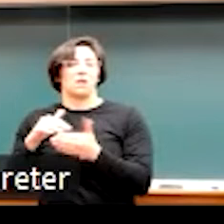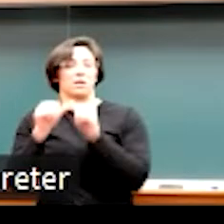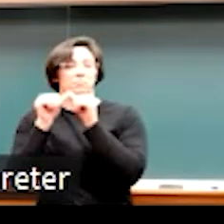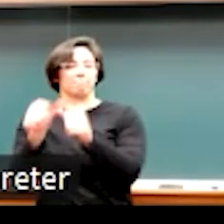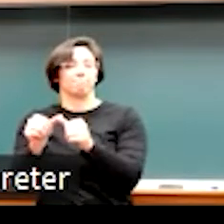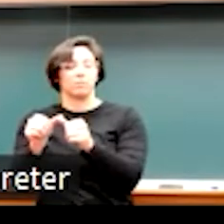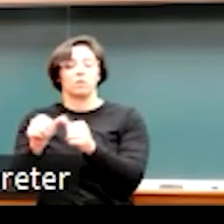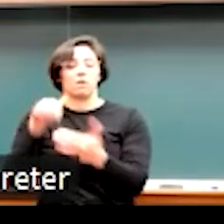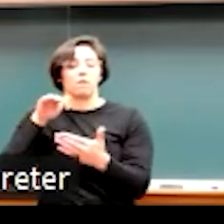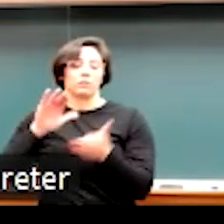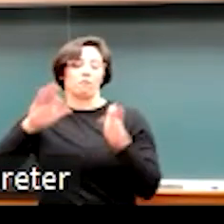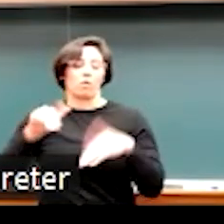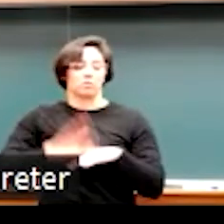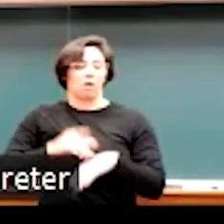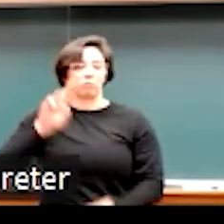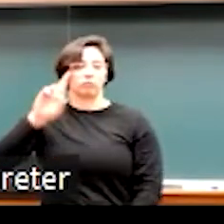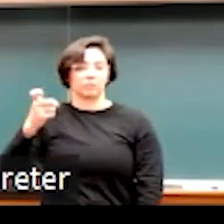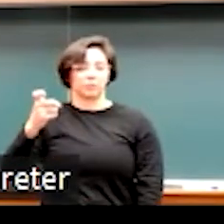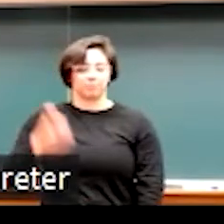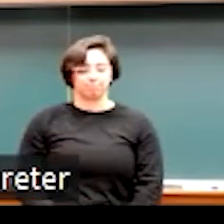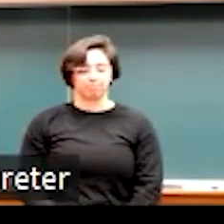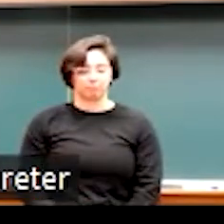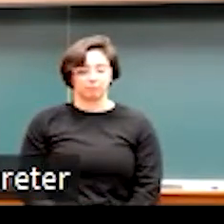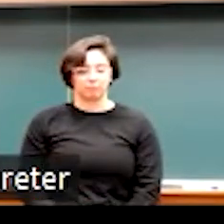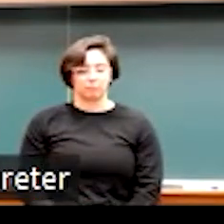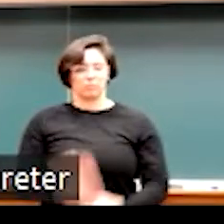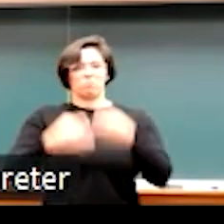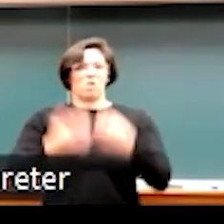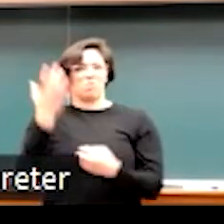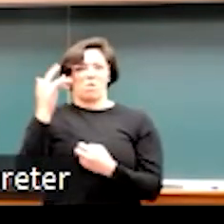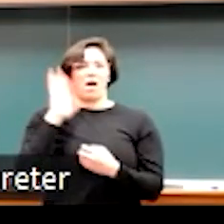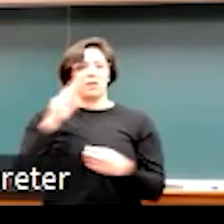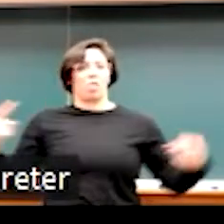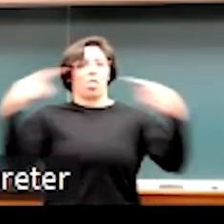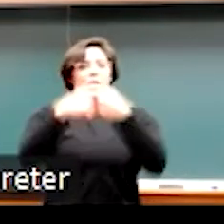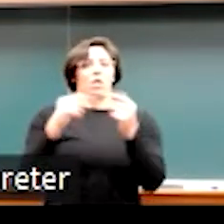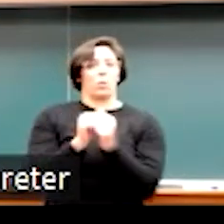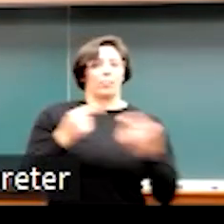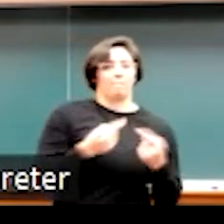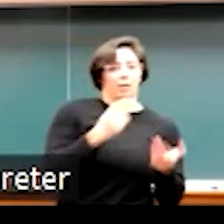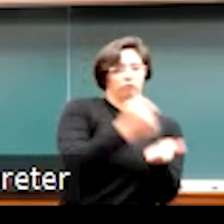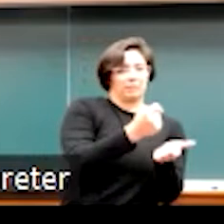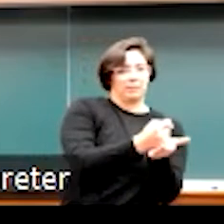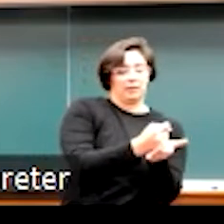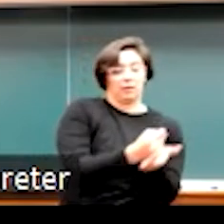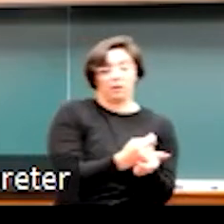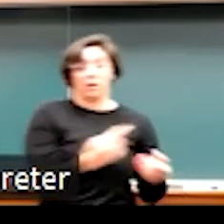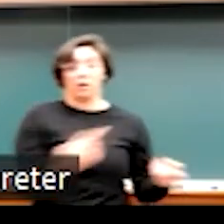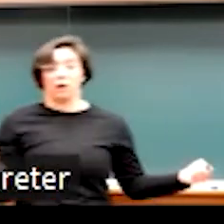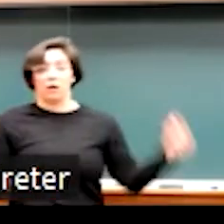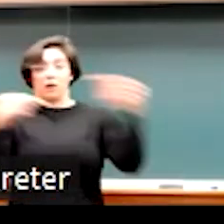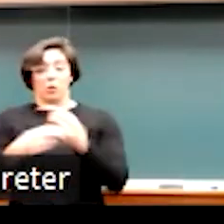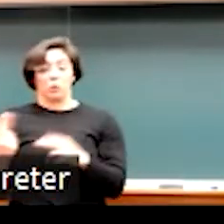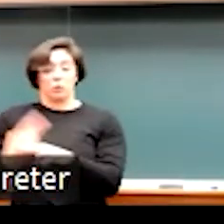next that's focused on exactly this. And that's problematic because it can interfere with pain treatment, this co-use